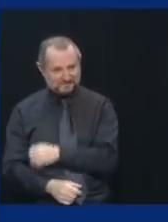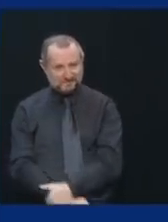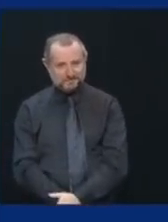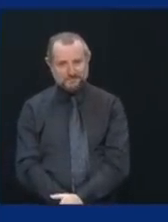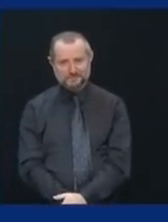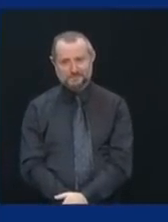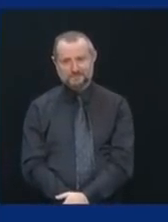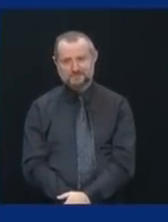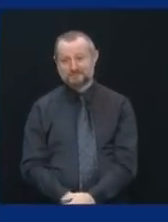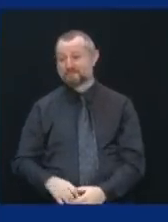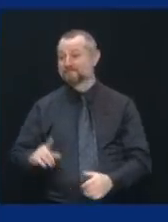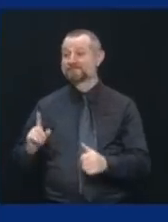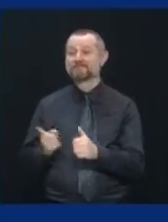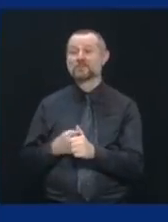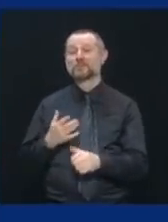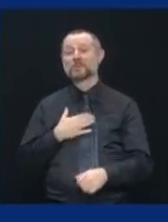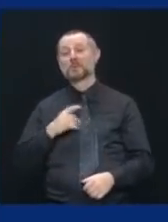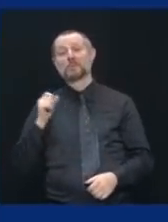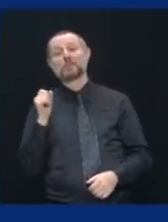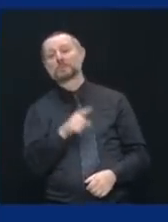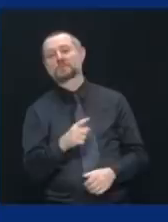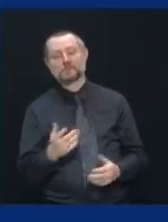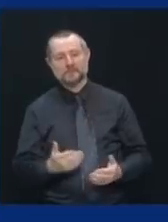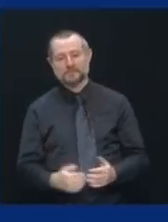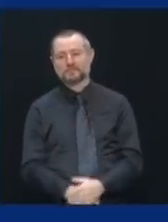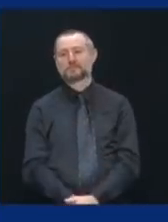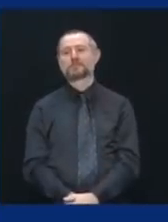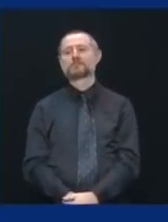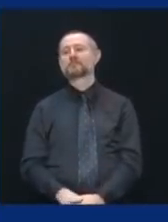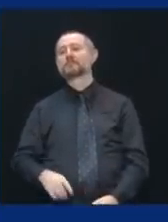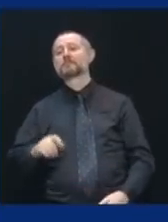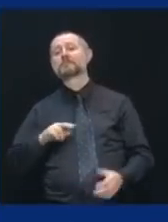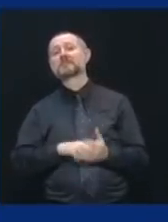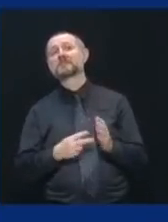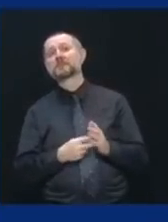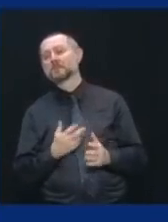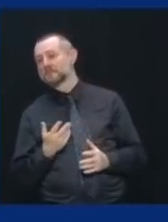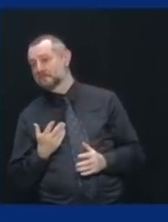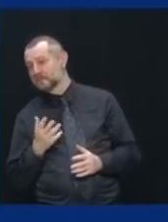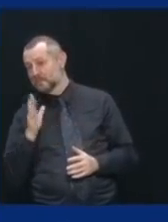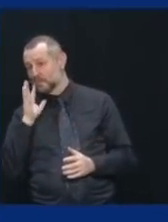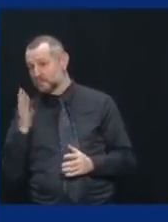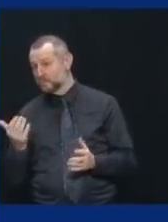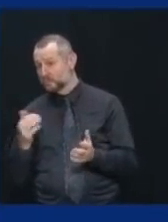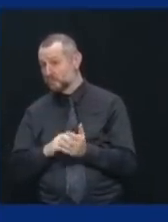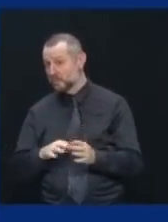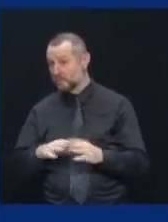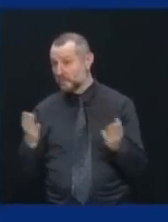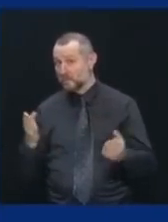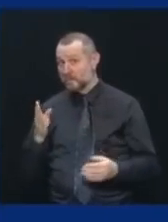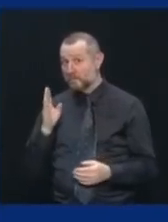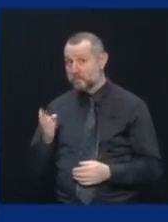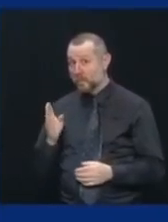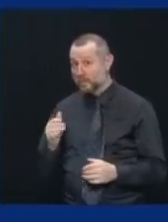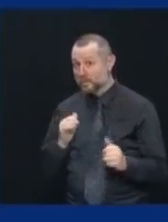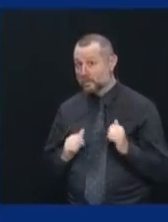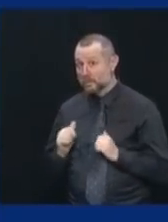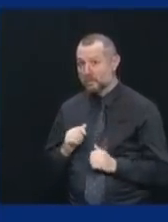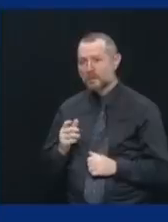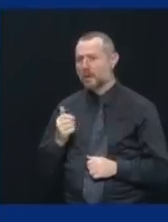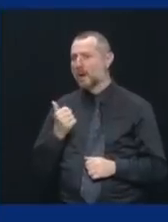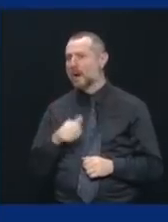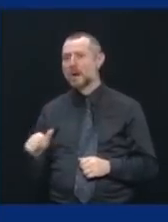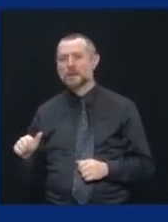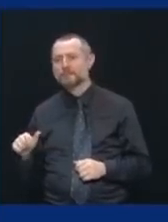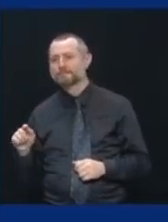the biggest question that people have is this the next step in terms of reopening Broadway? Will Broadway theaters or any number